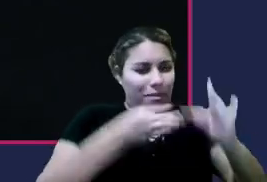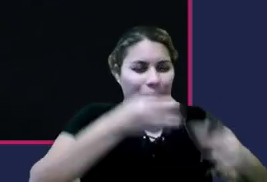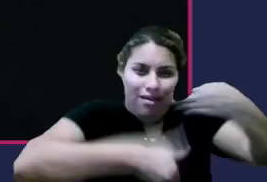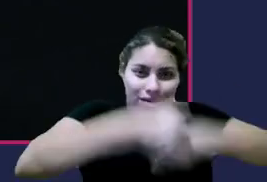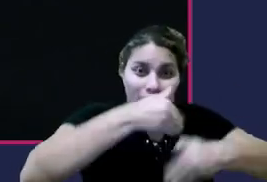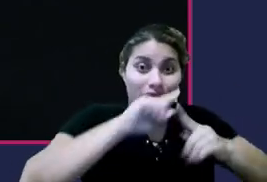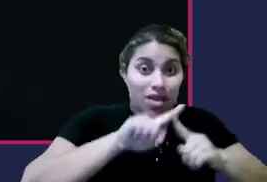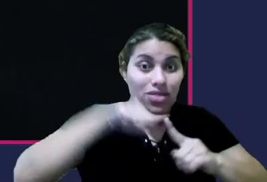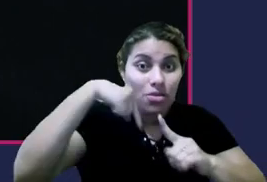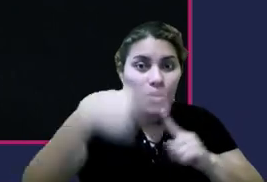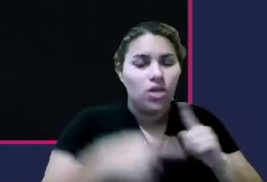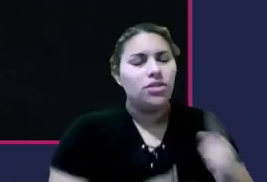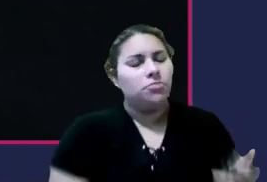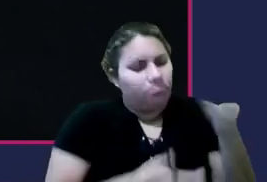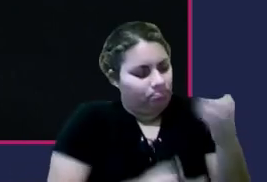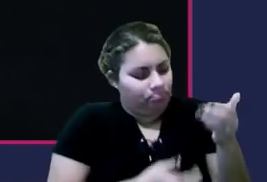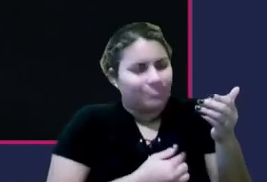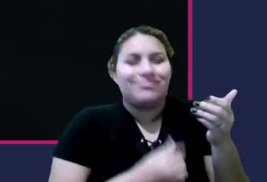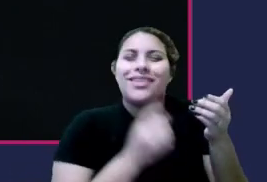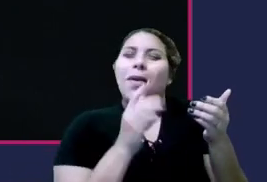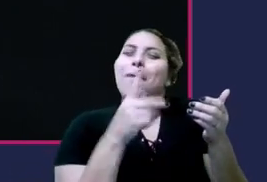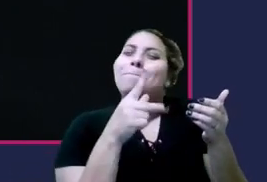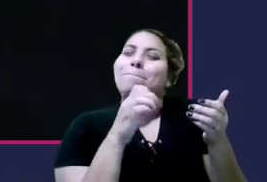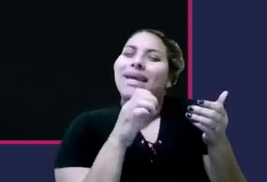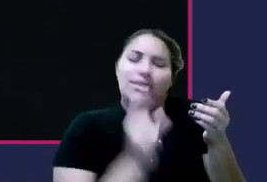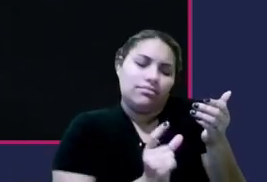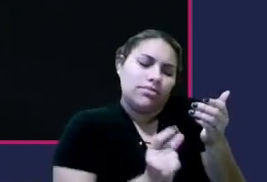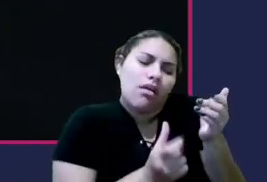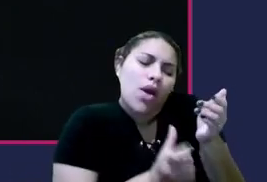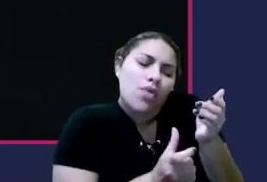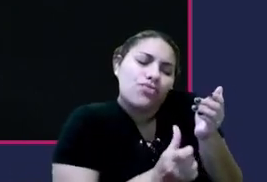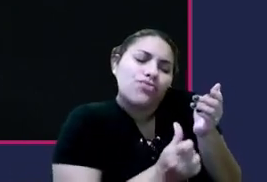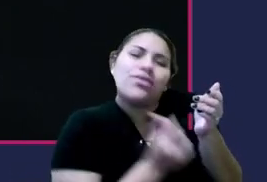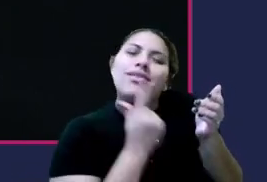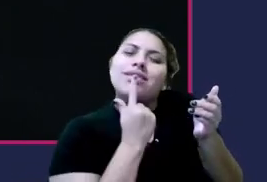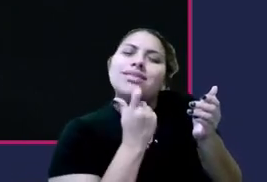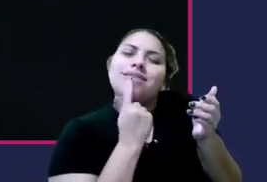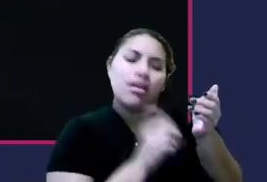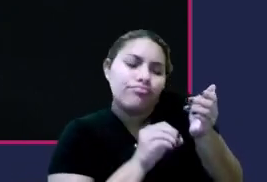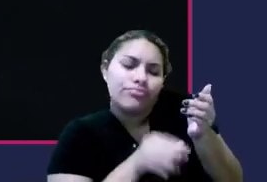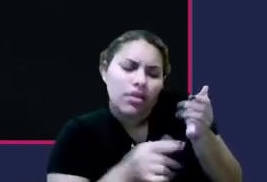that anticipates treatment after the results of the Hilbert test